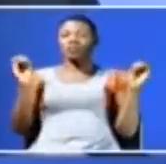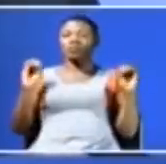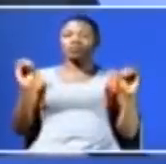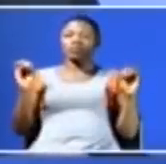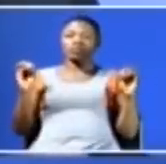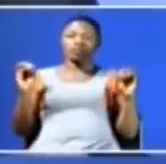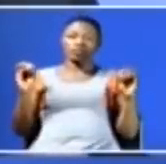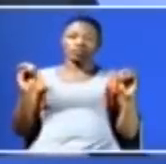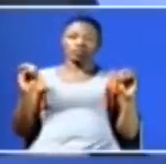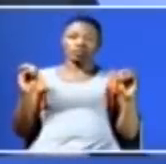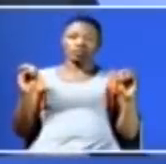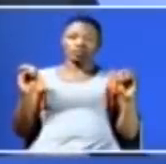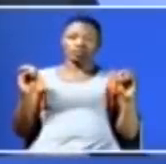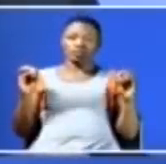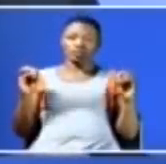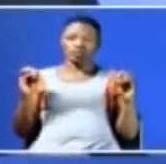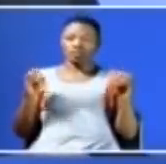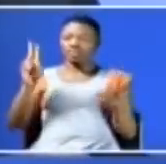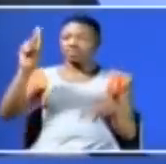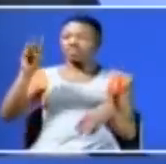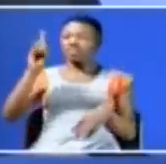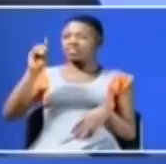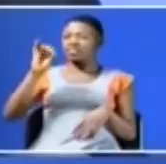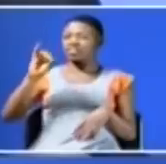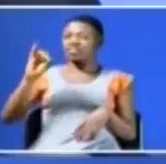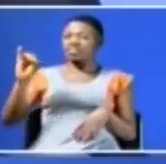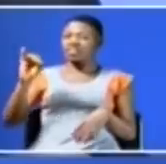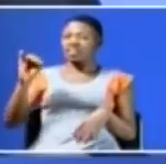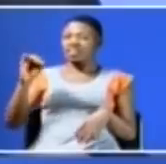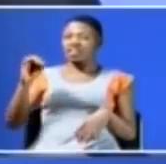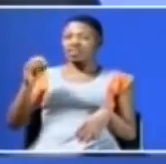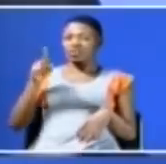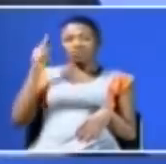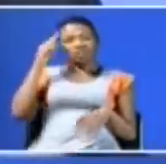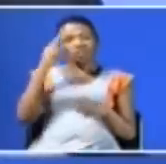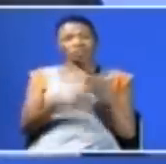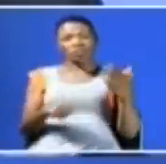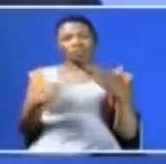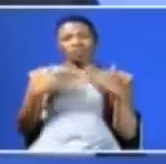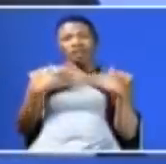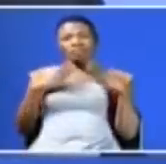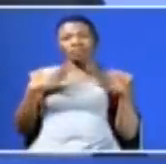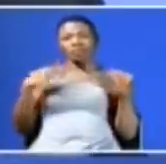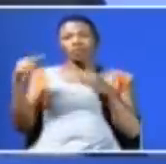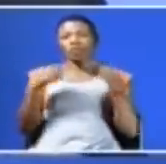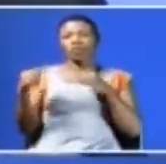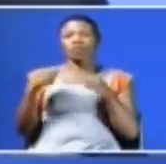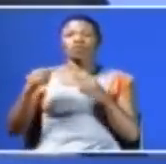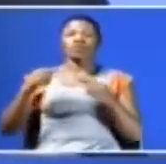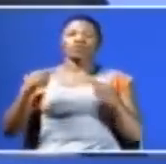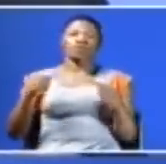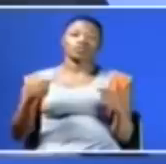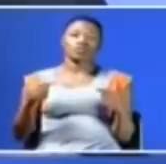government. I wonder what you make of the same, D, and also keeping in mind that there are those who now have argued that, in fact, the